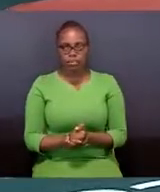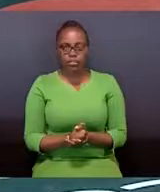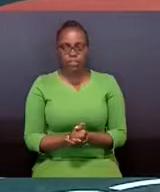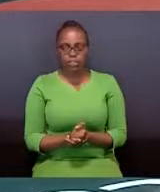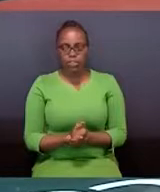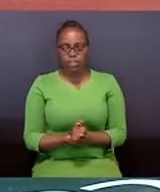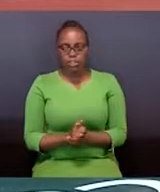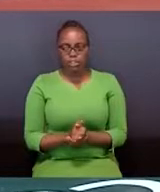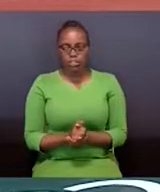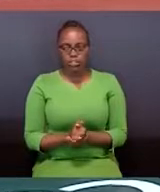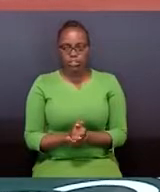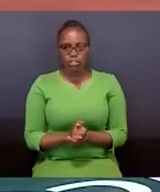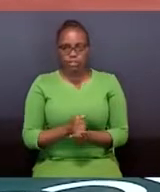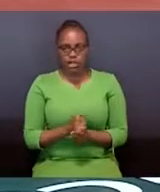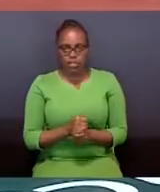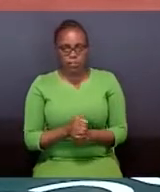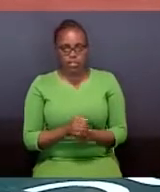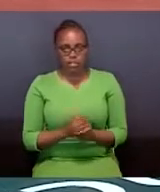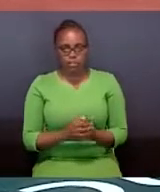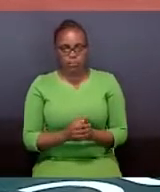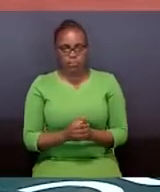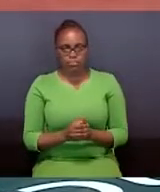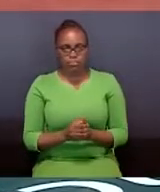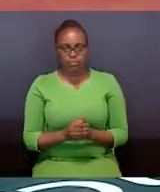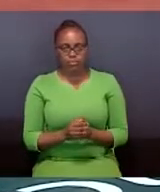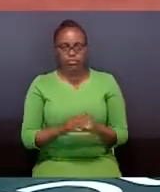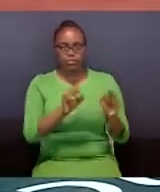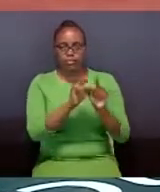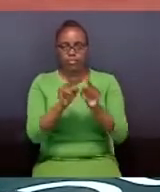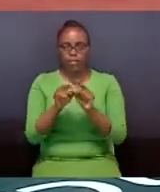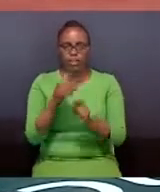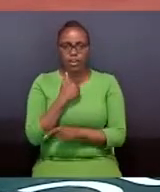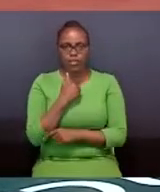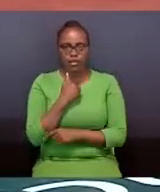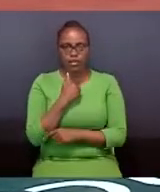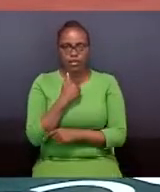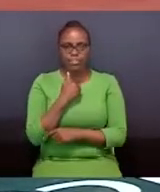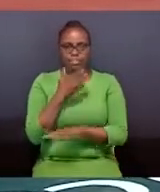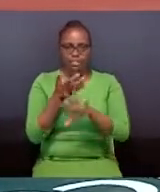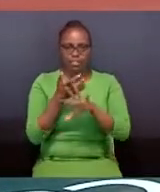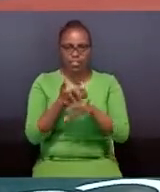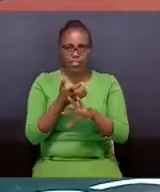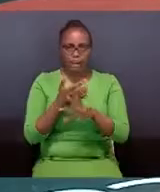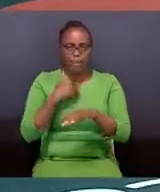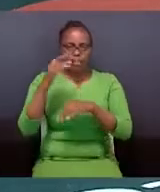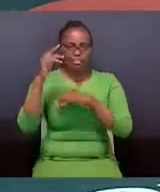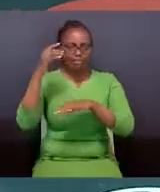And then the gentleman in the front, please. And then, this is so difficult. This is my worst